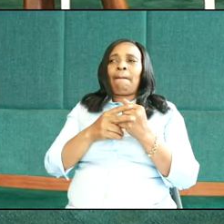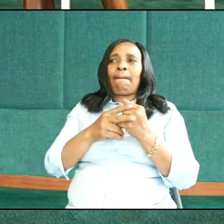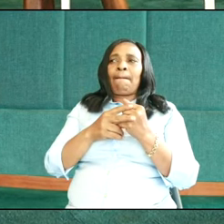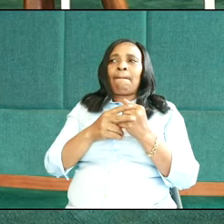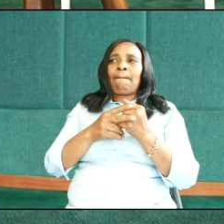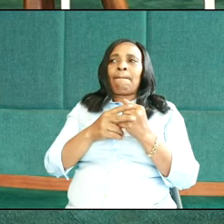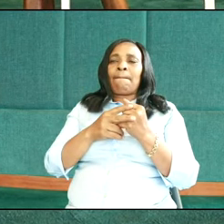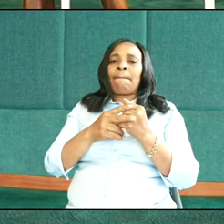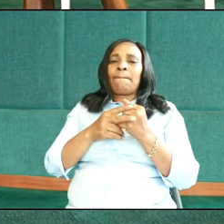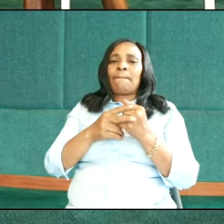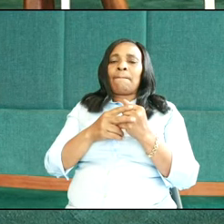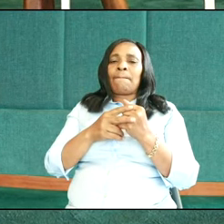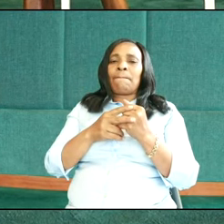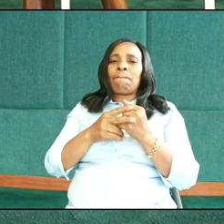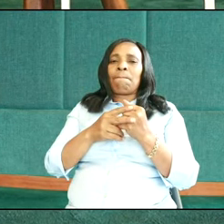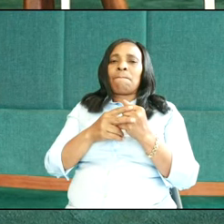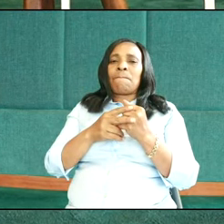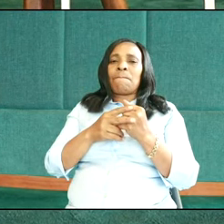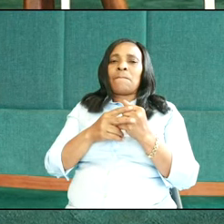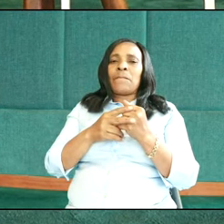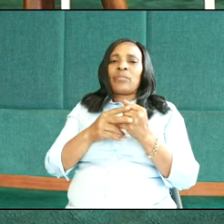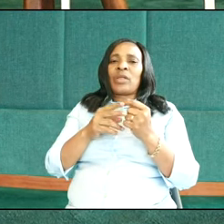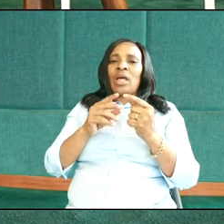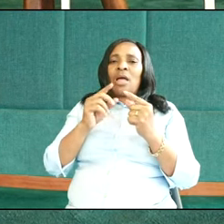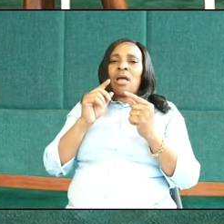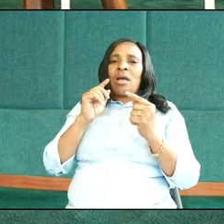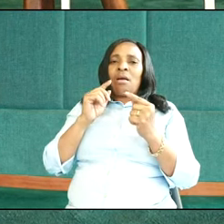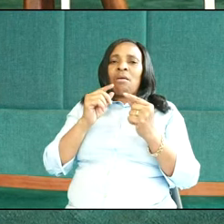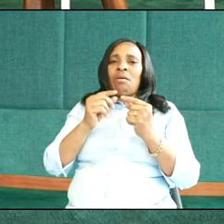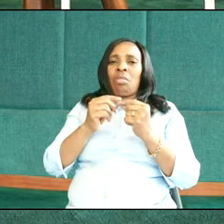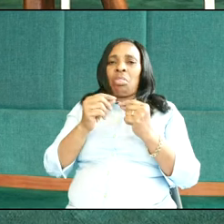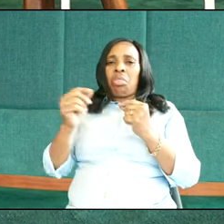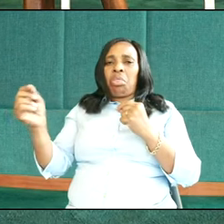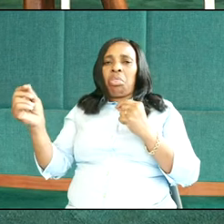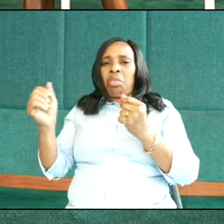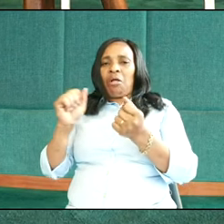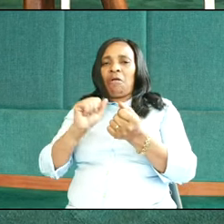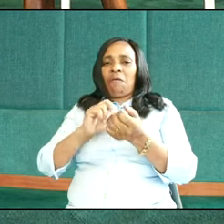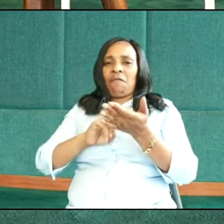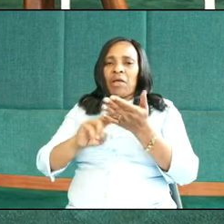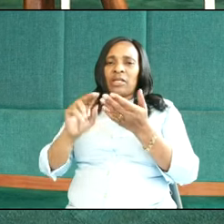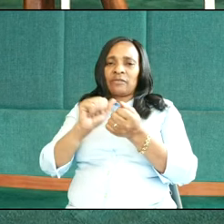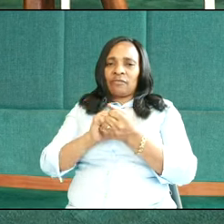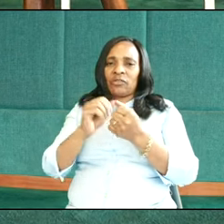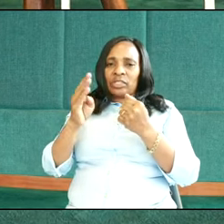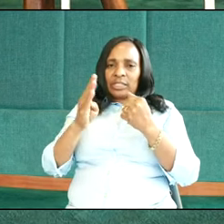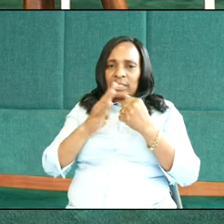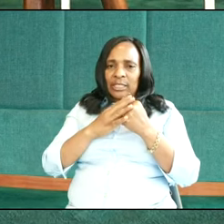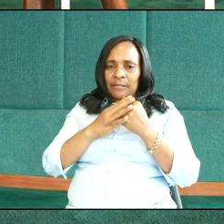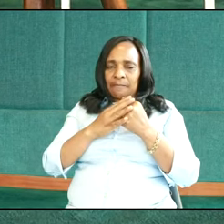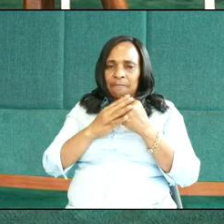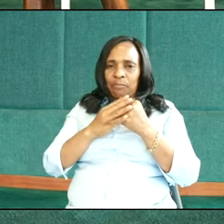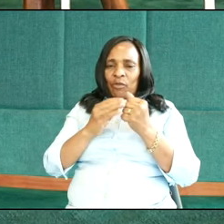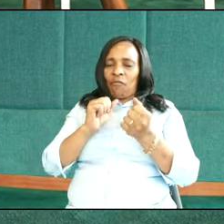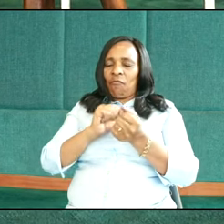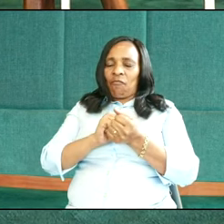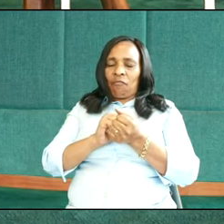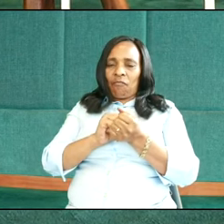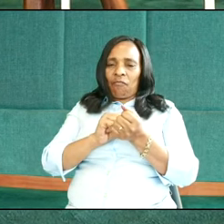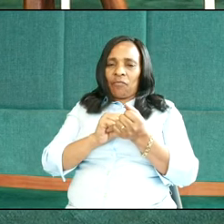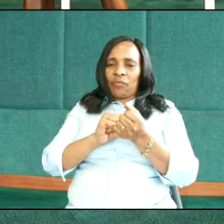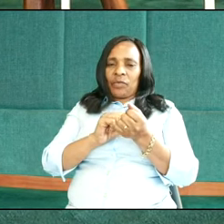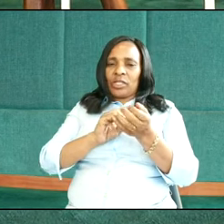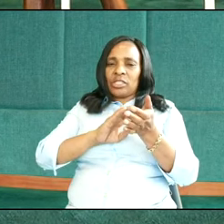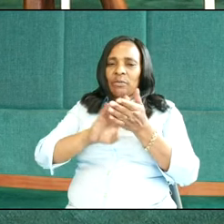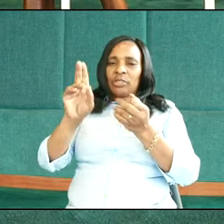verse 14. Second Samuel, chapter 12.